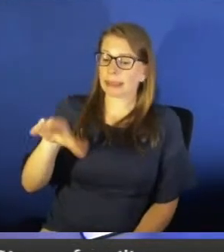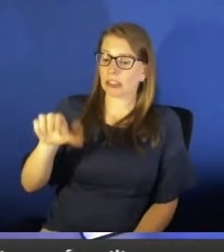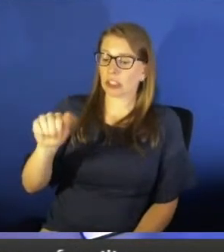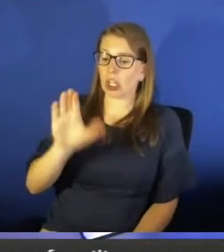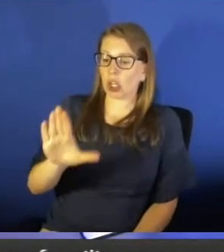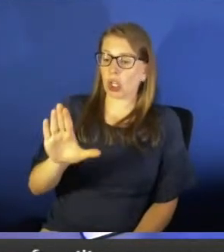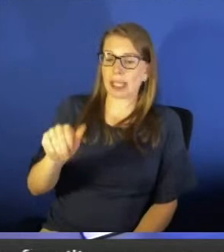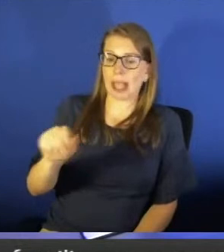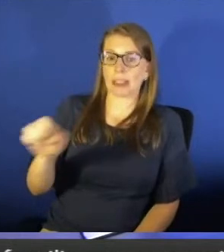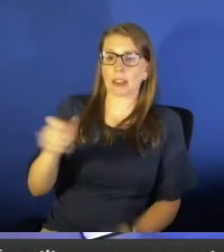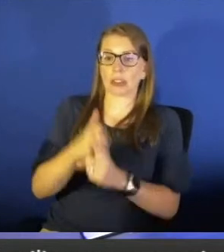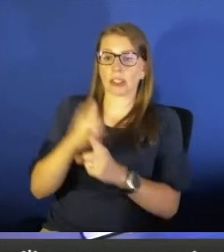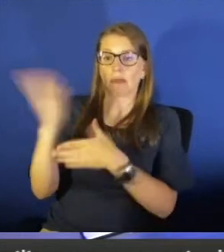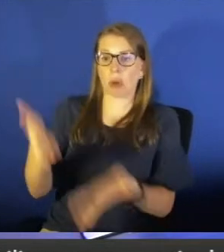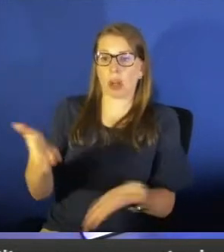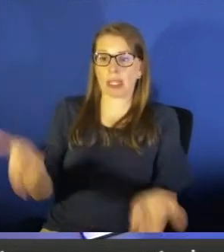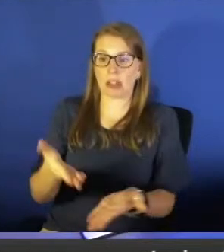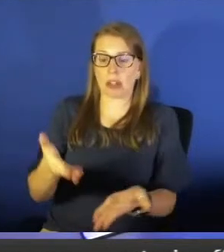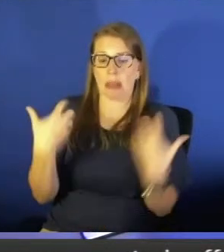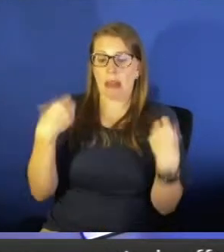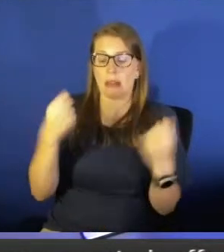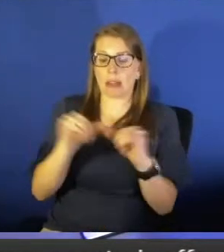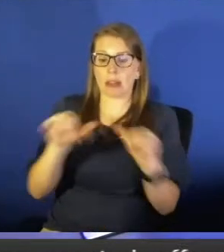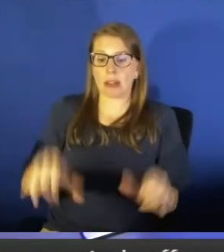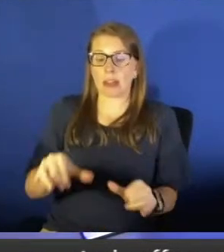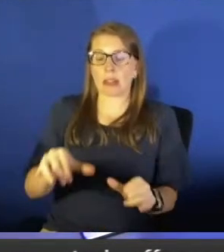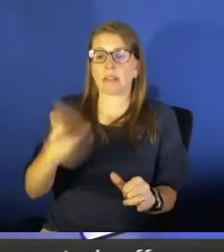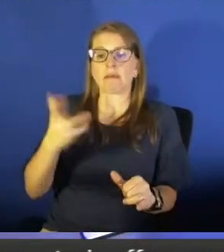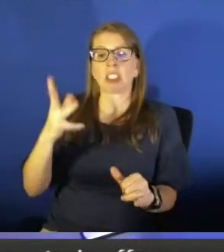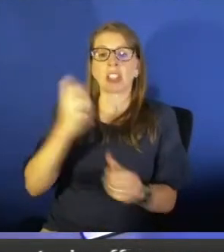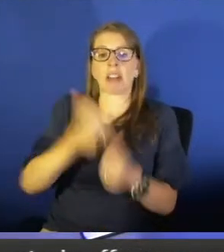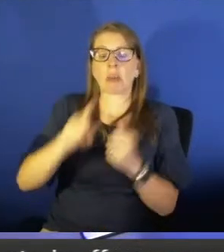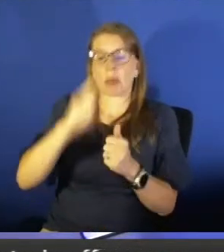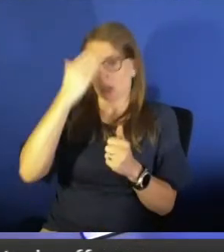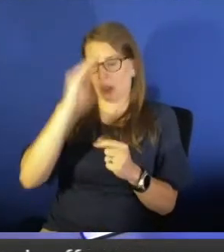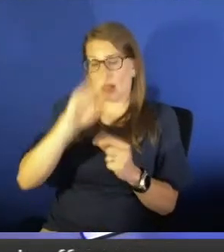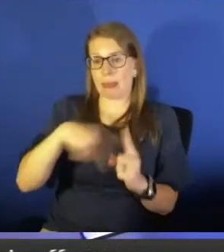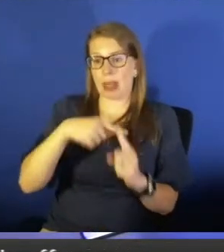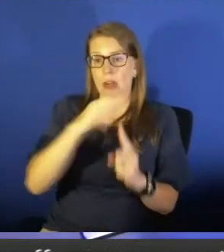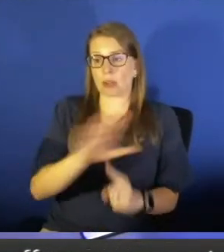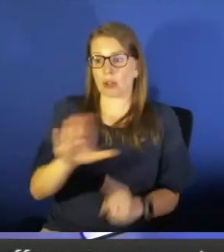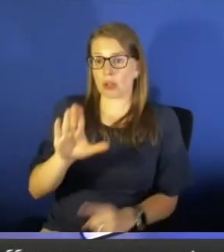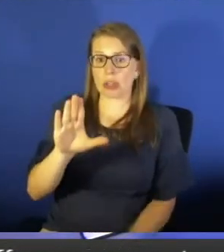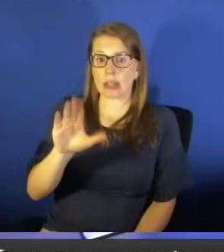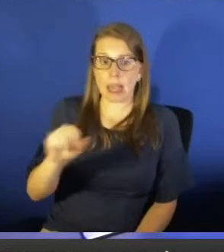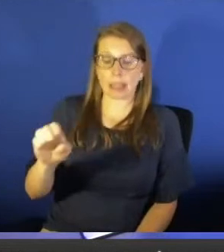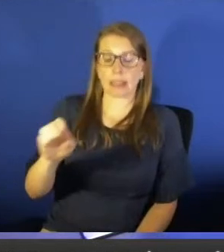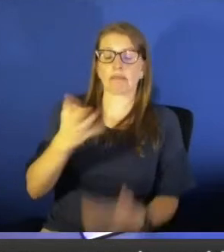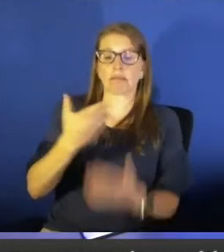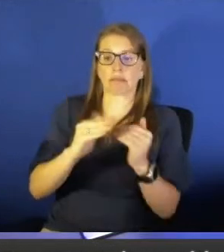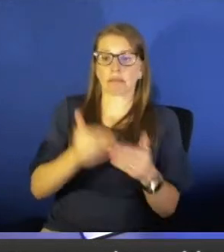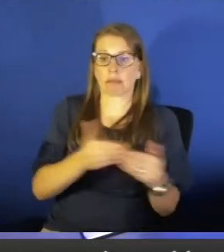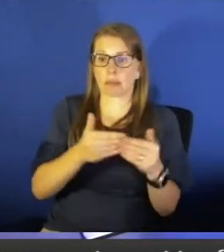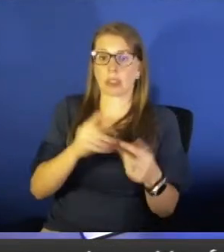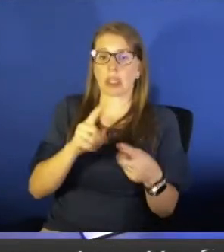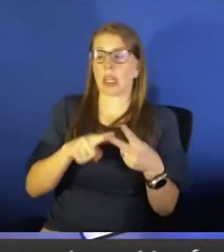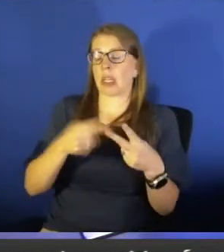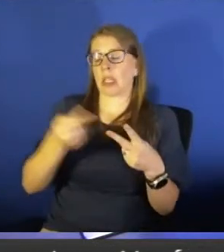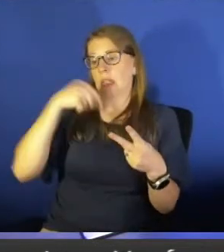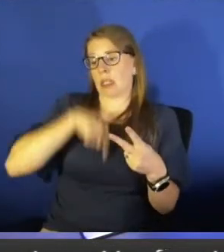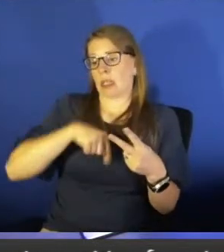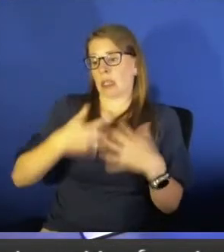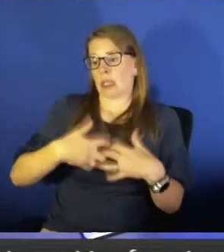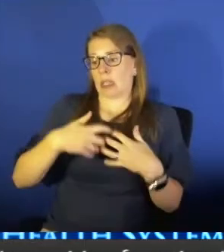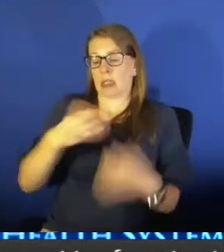she was brought here to the health system? You said everybody knew about her case. She had just had a baby. She'd been on it for so long. What was so